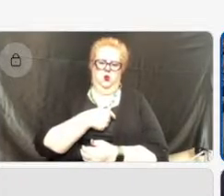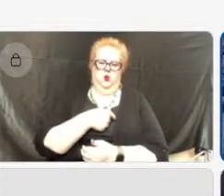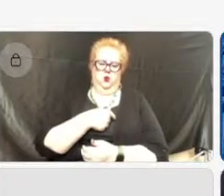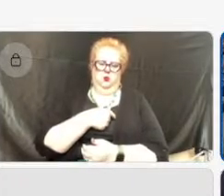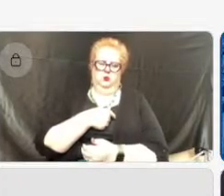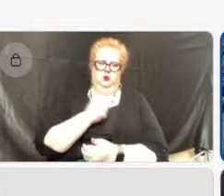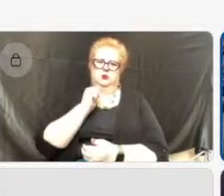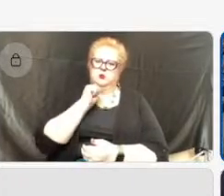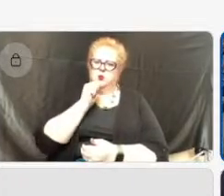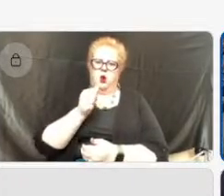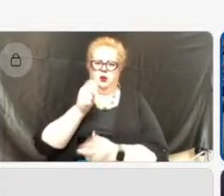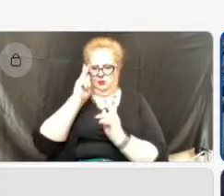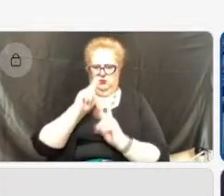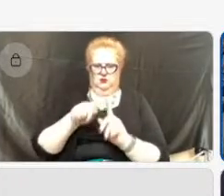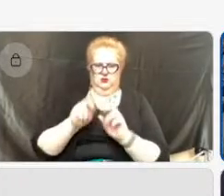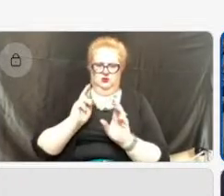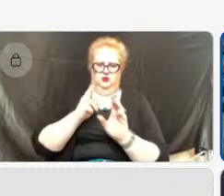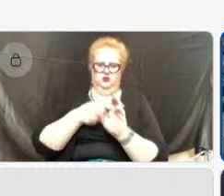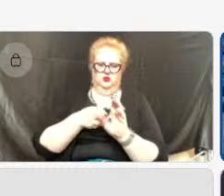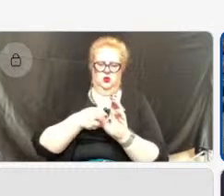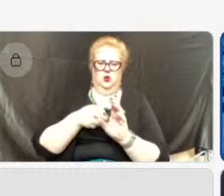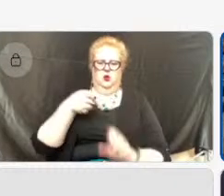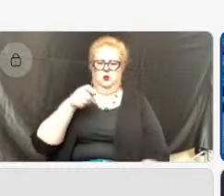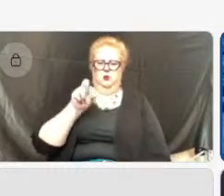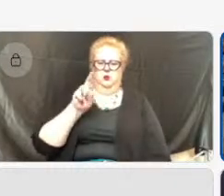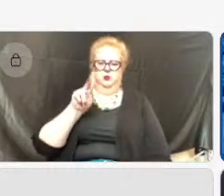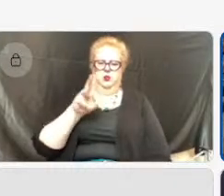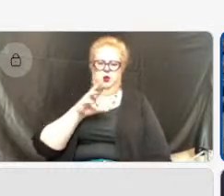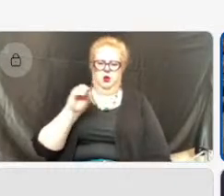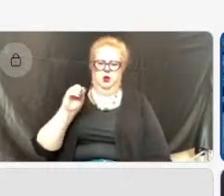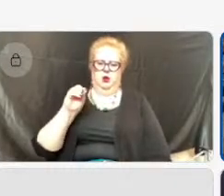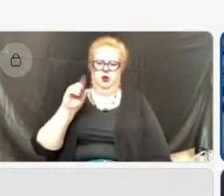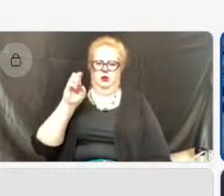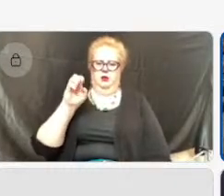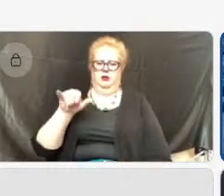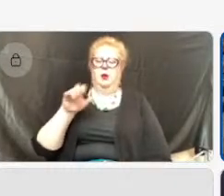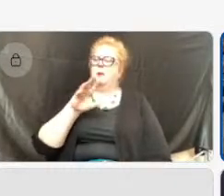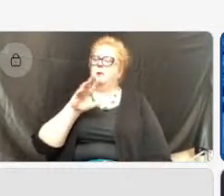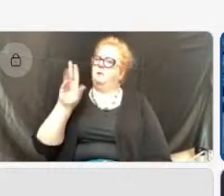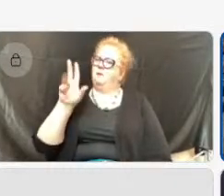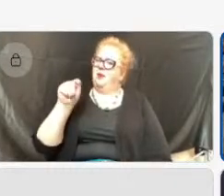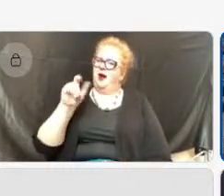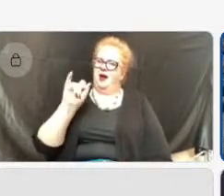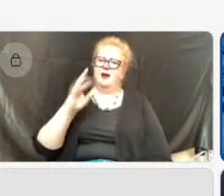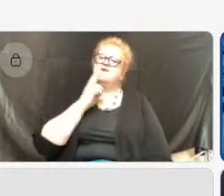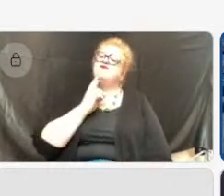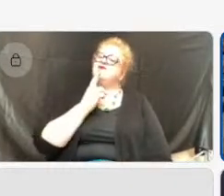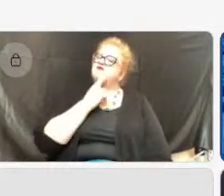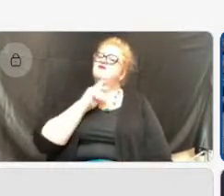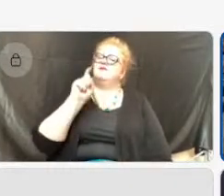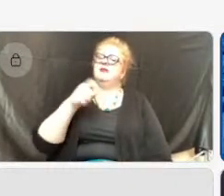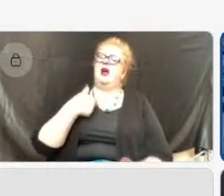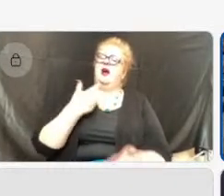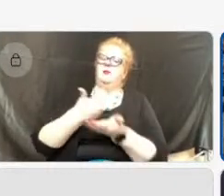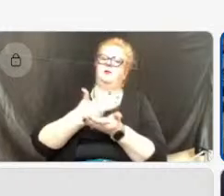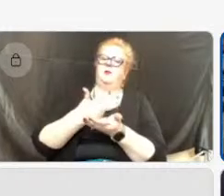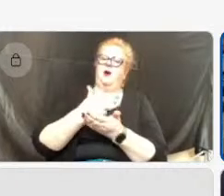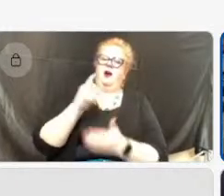layout. If they're going to have a restaurant, I kind of feel like they need some parking there.